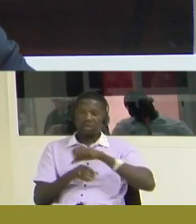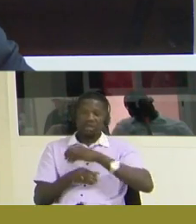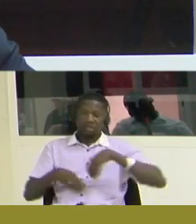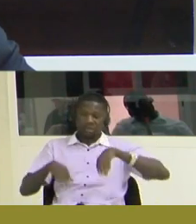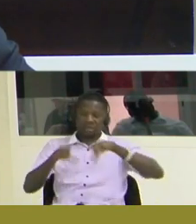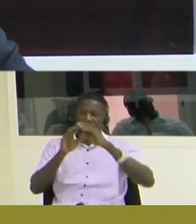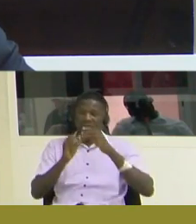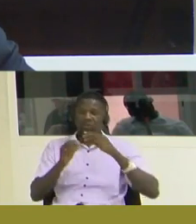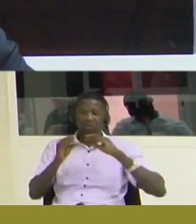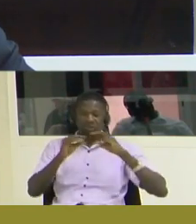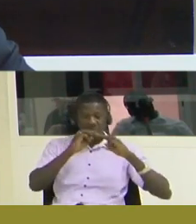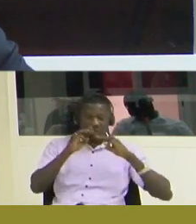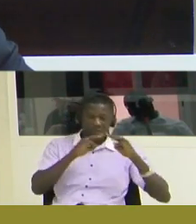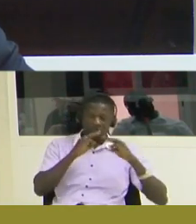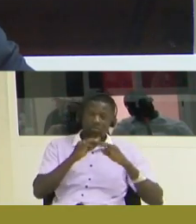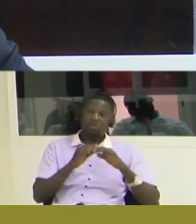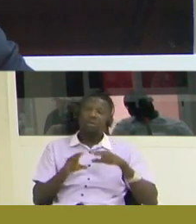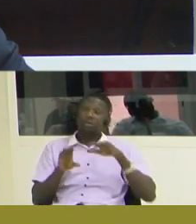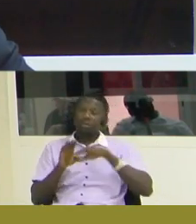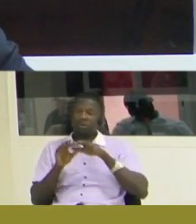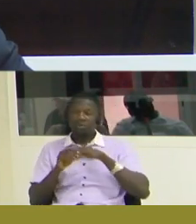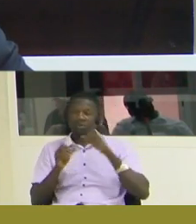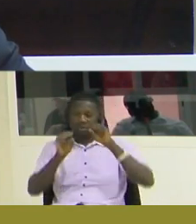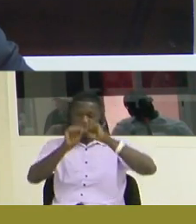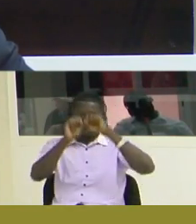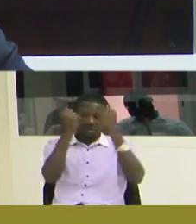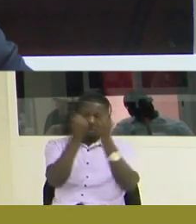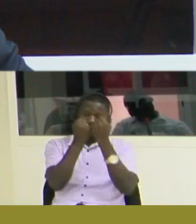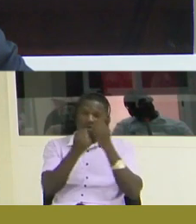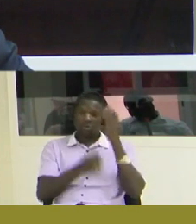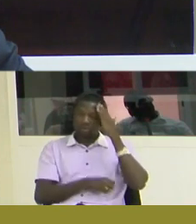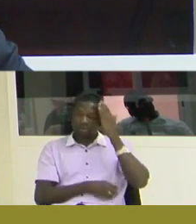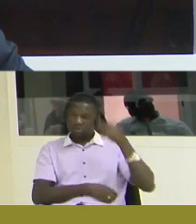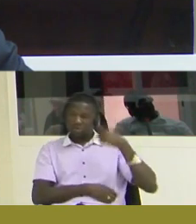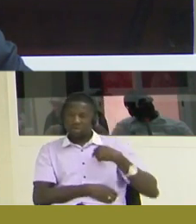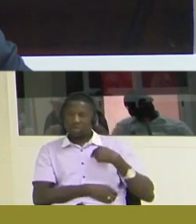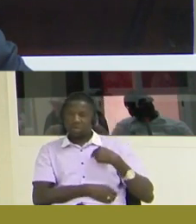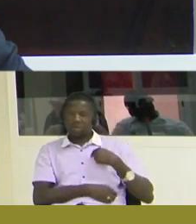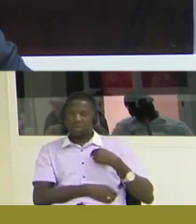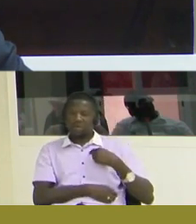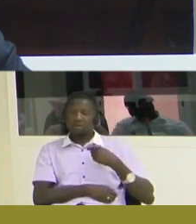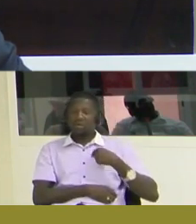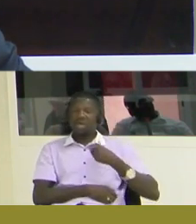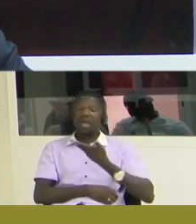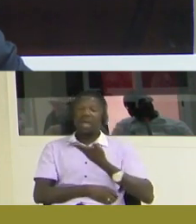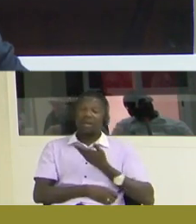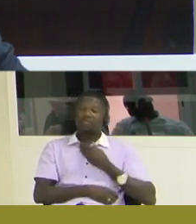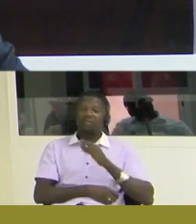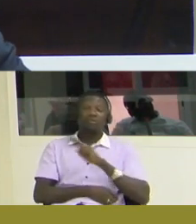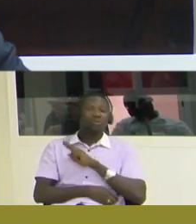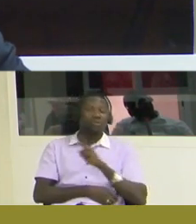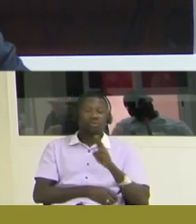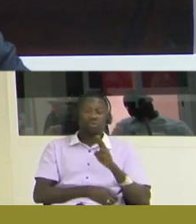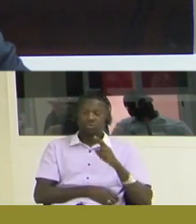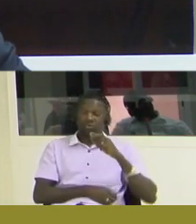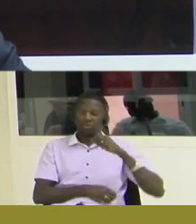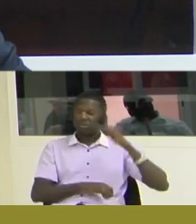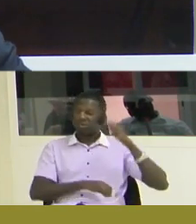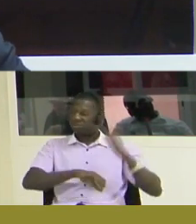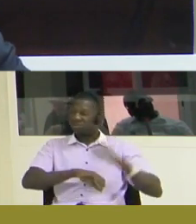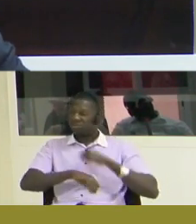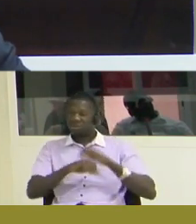members of the Society of society know me and I have not brutalized anyone any